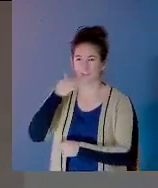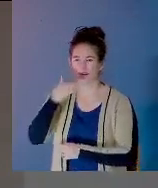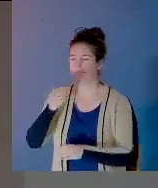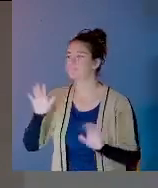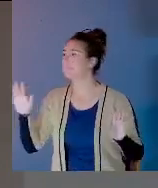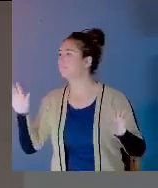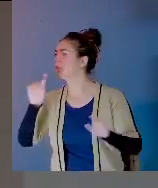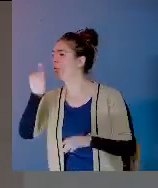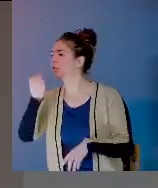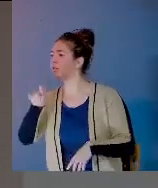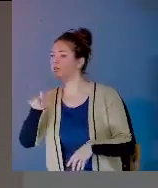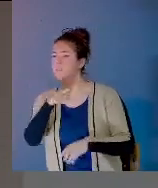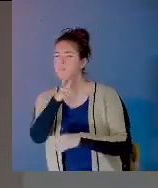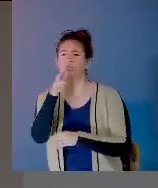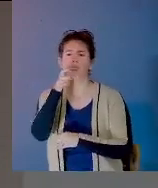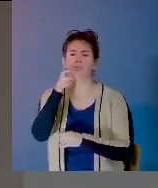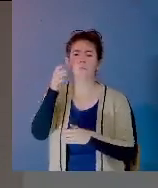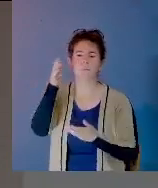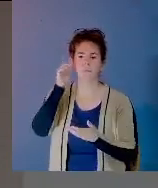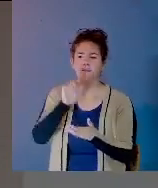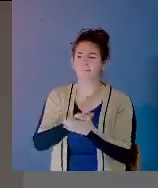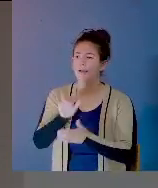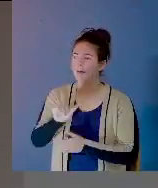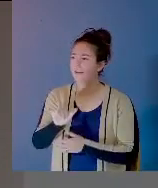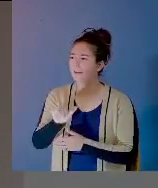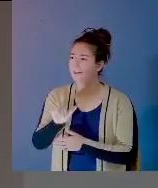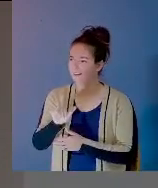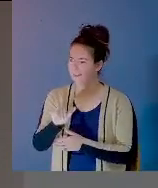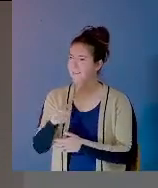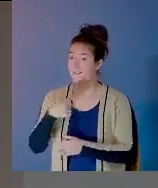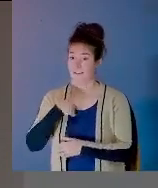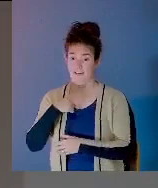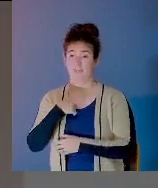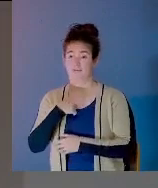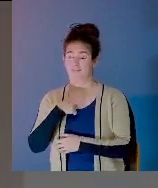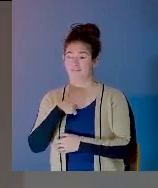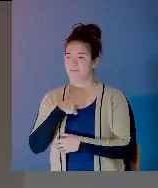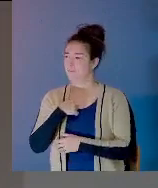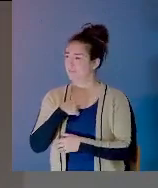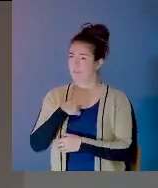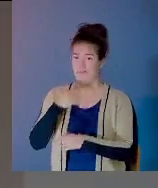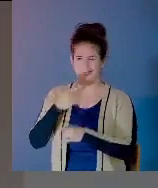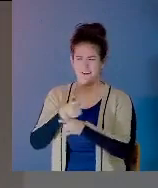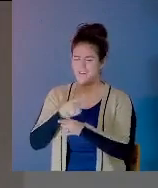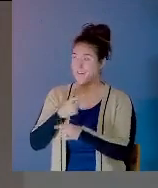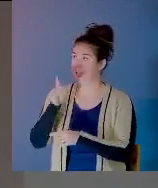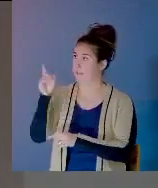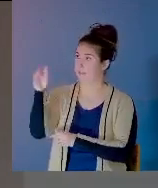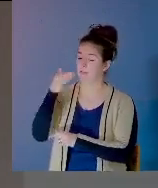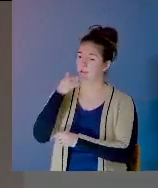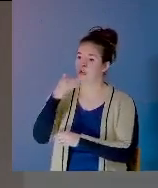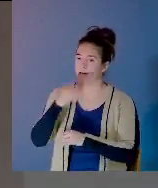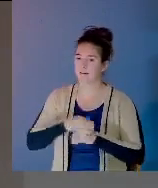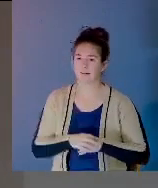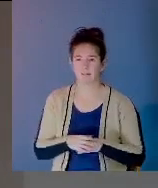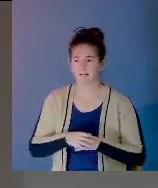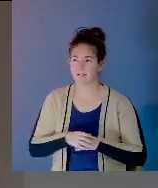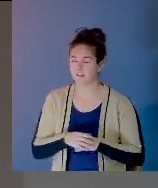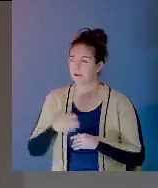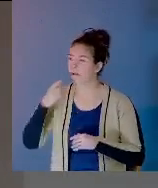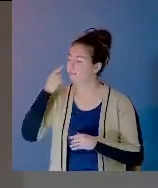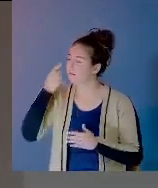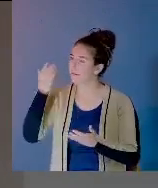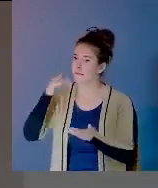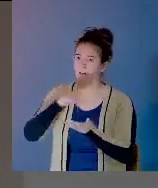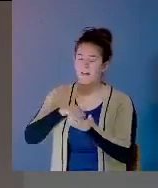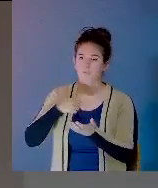do. Man, is he good. He's so good. And I think we're going to be pleasantly surprised. And again, as